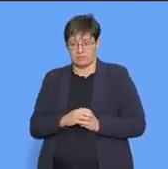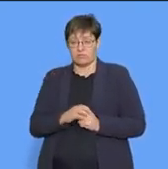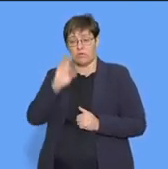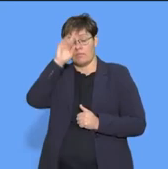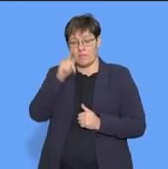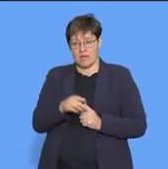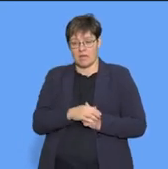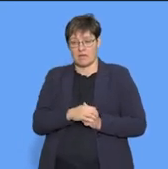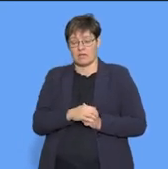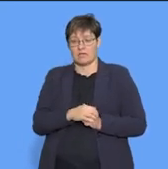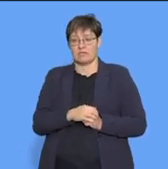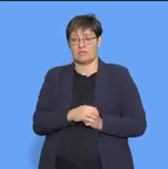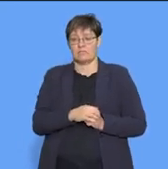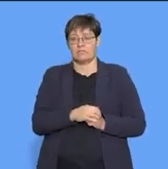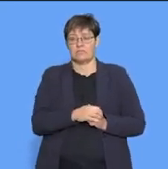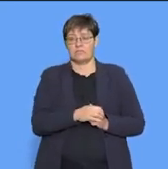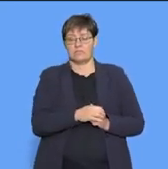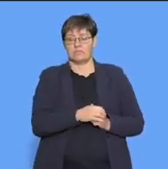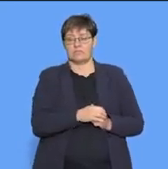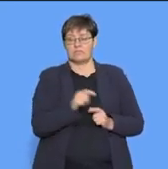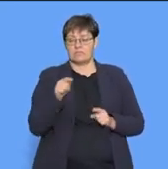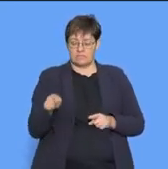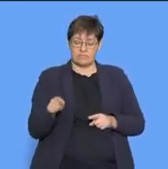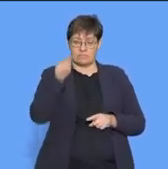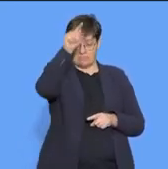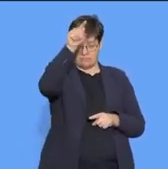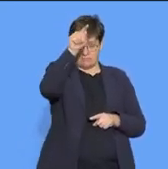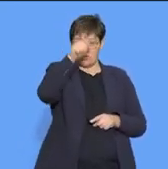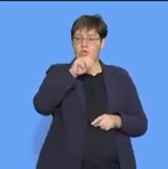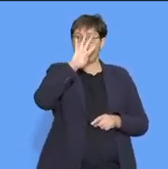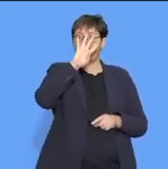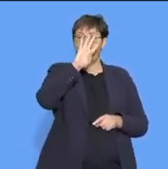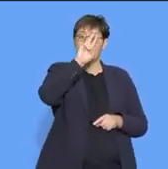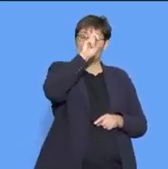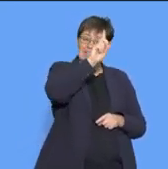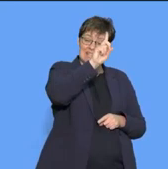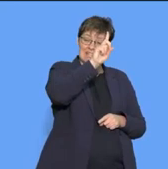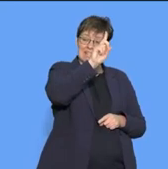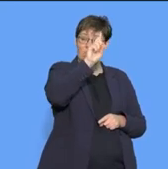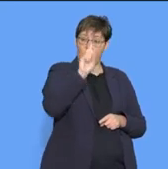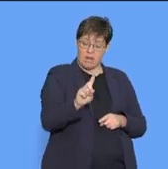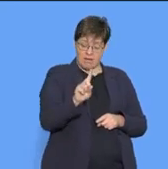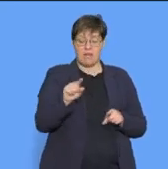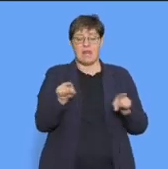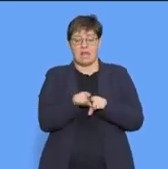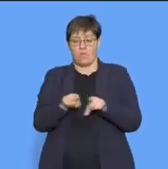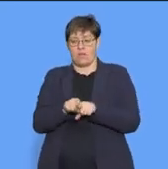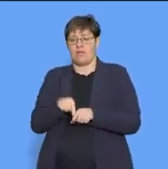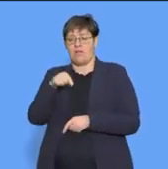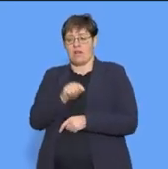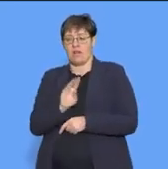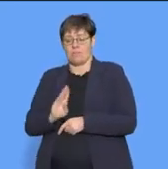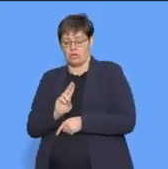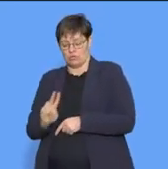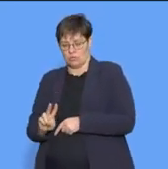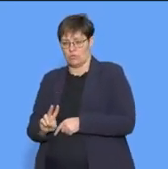41,41. But remember, this angle is alternate to this angle. So B2 is equal to D1